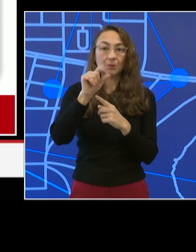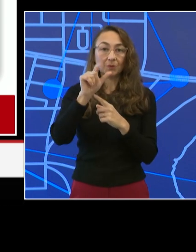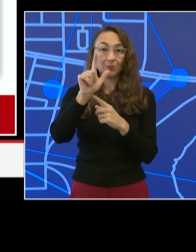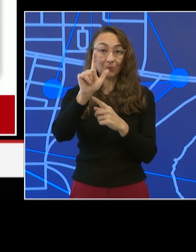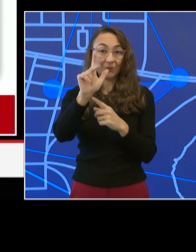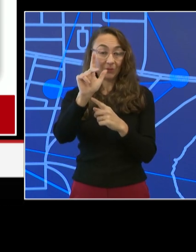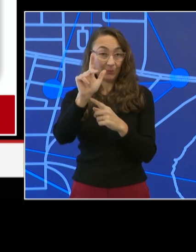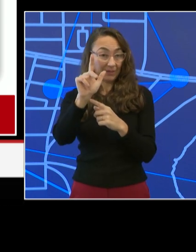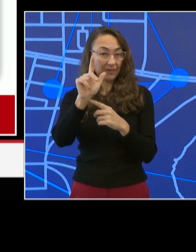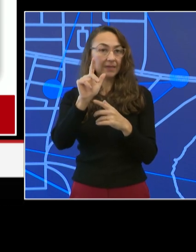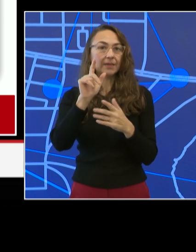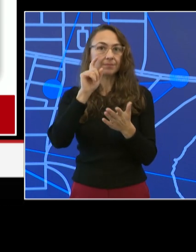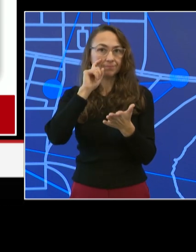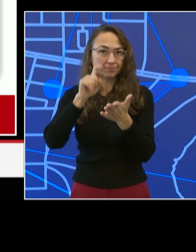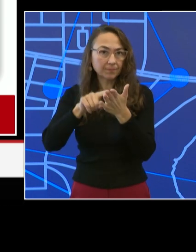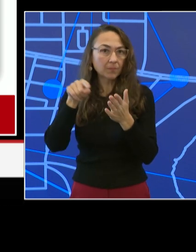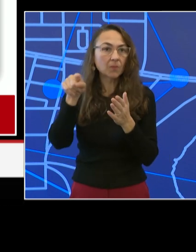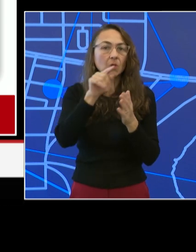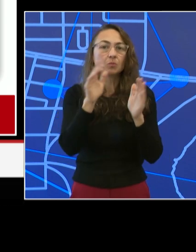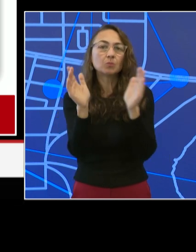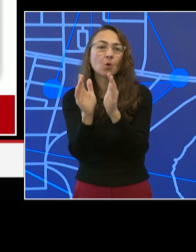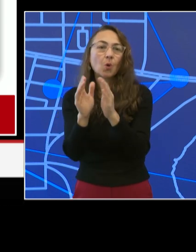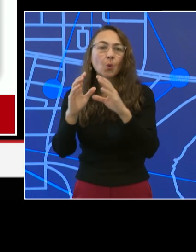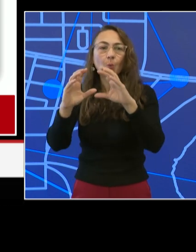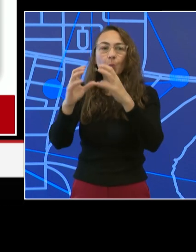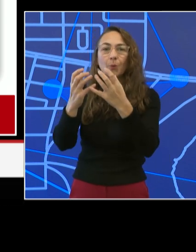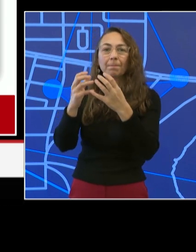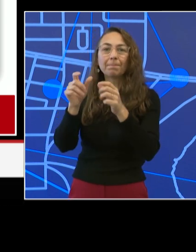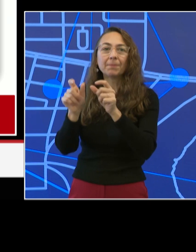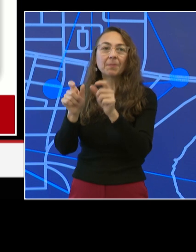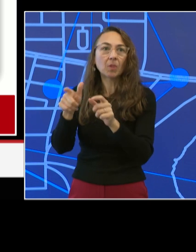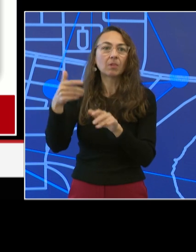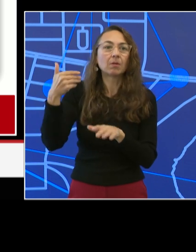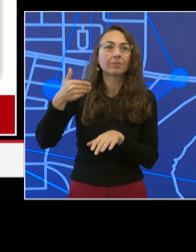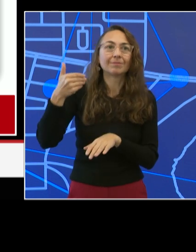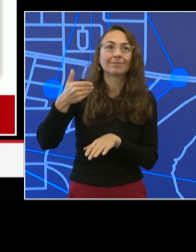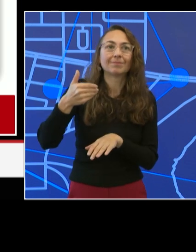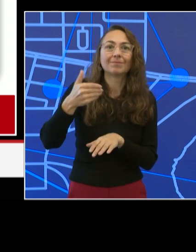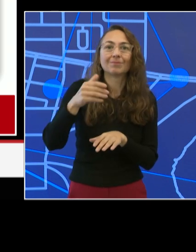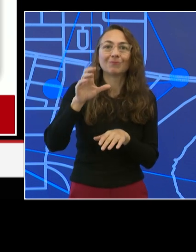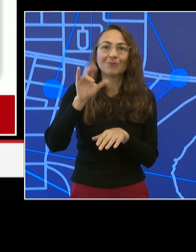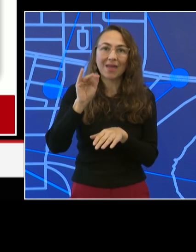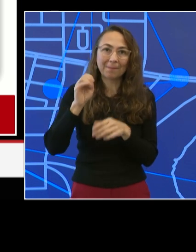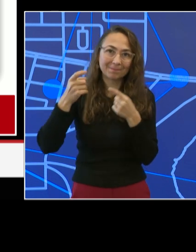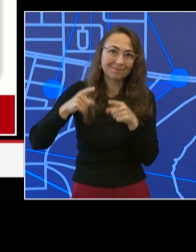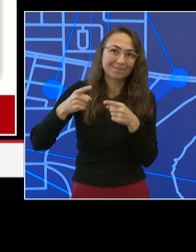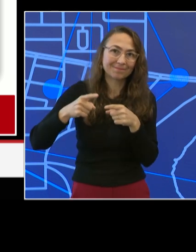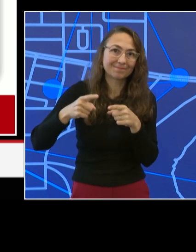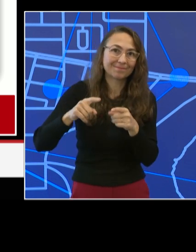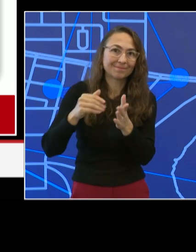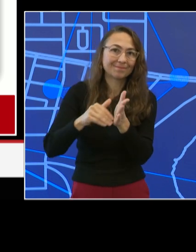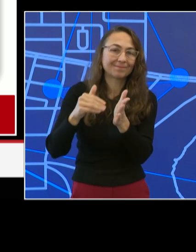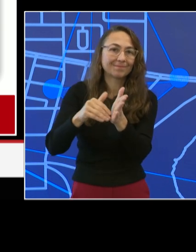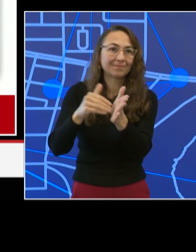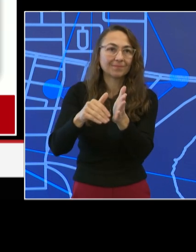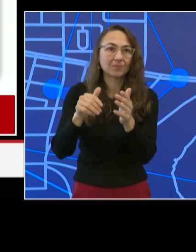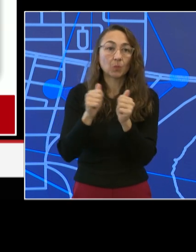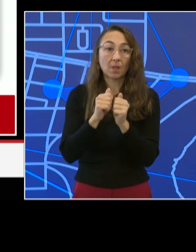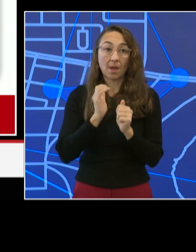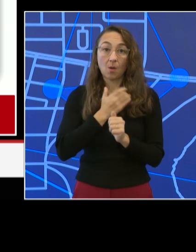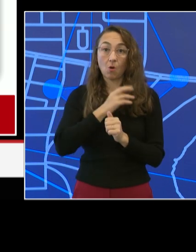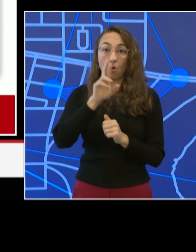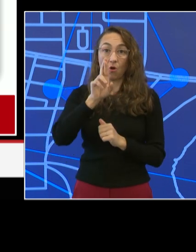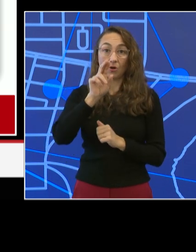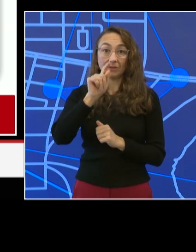or offenses across our city. With the Real-Time Crime Center, we are now putting the investigative pieces together faster. We're giving officers